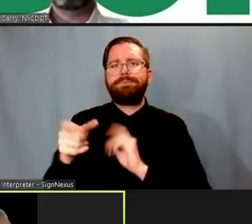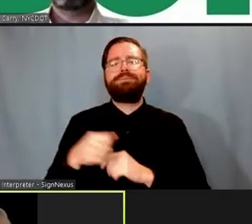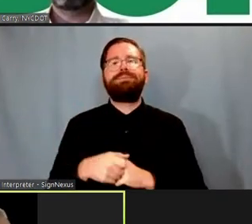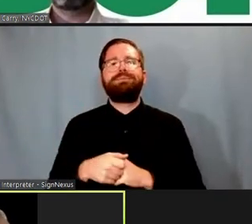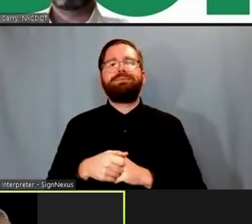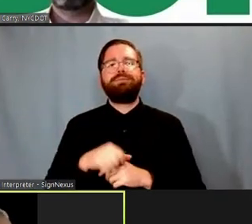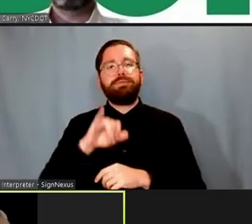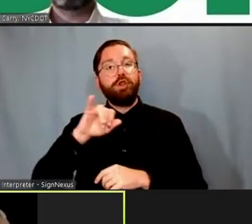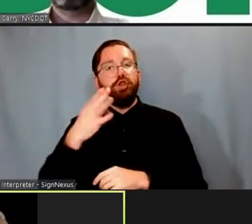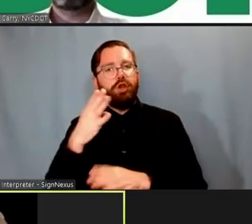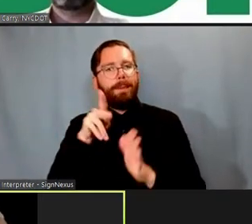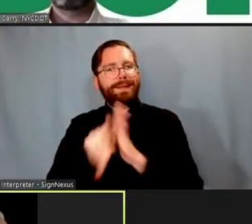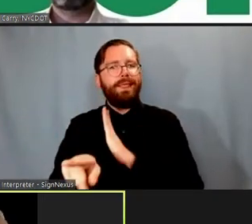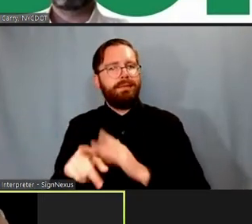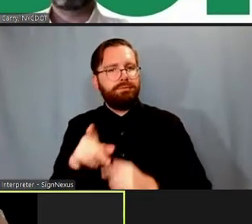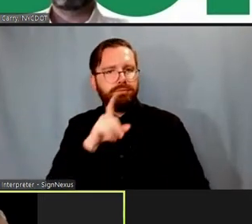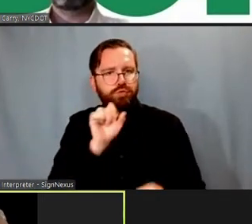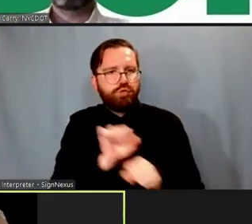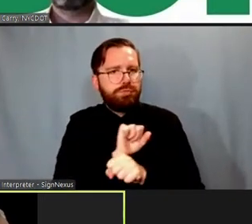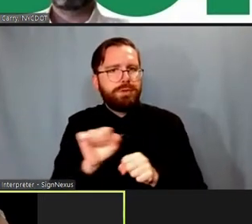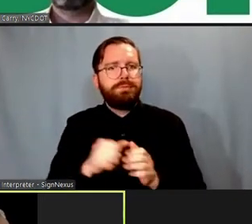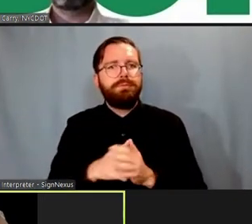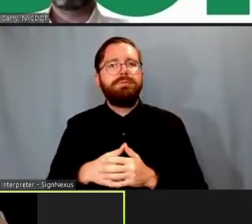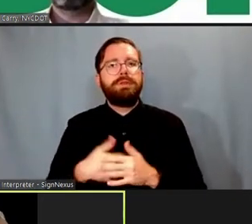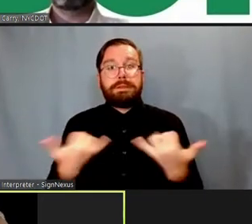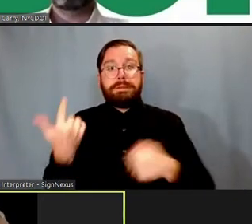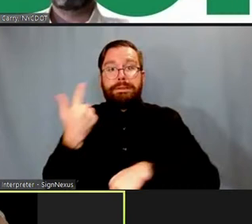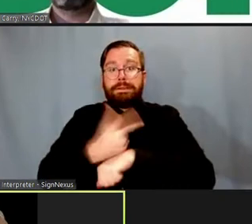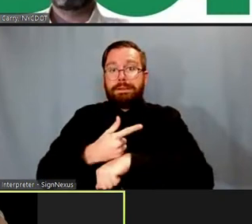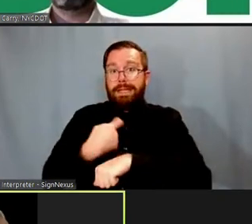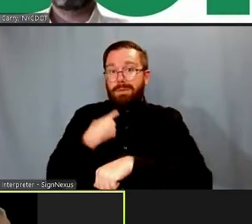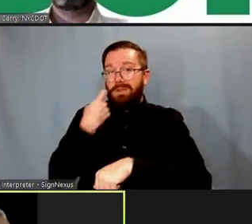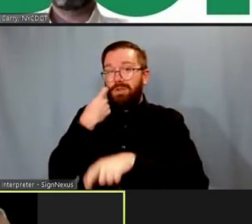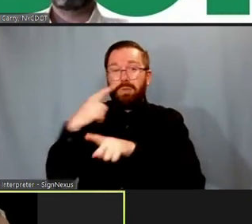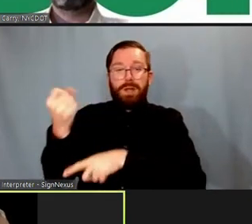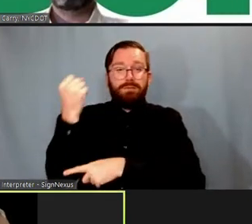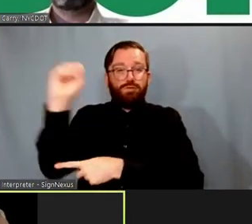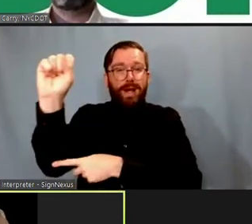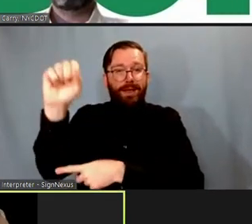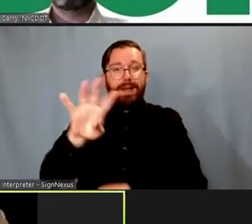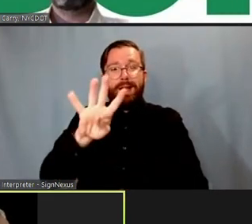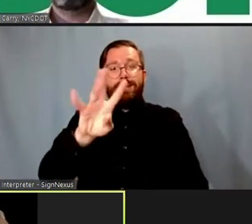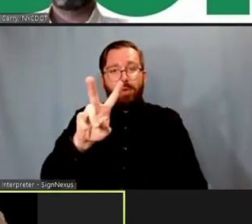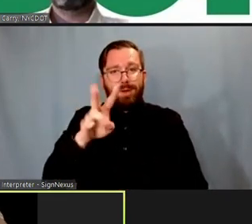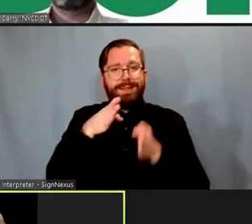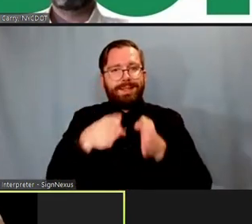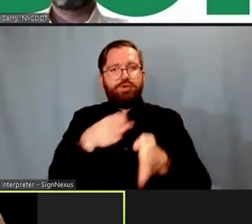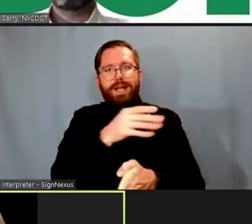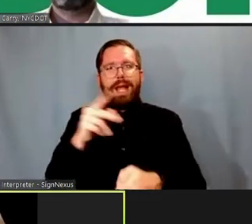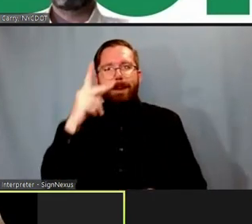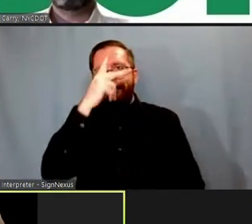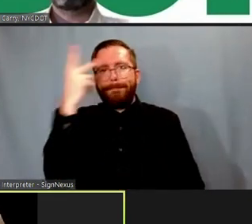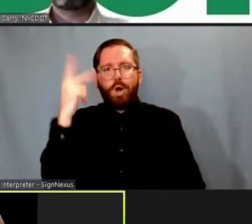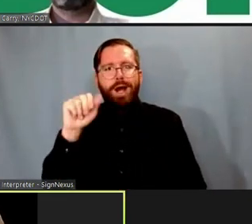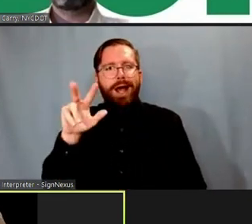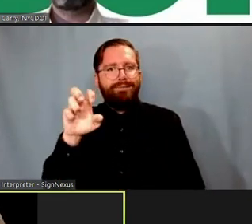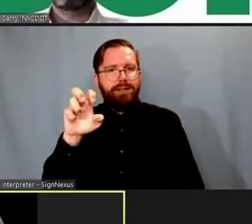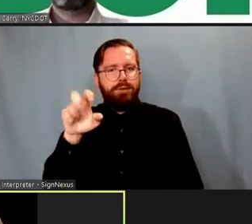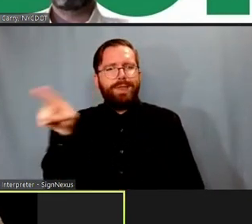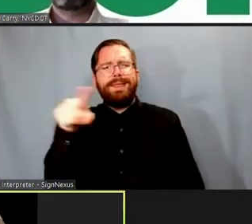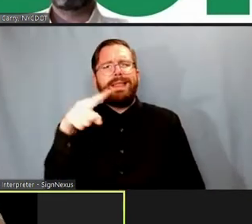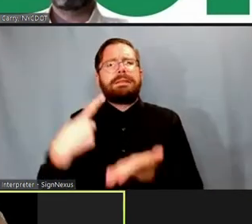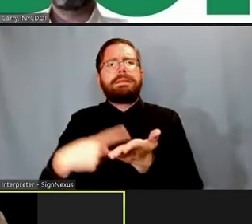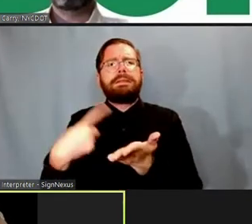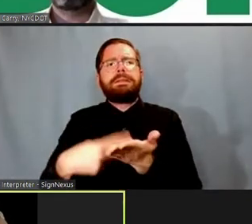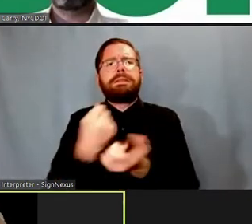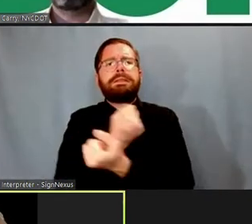killer you have to understand that i was at a rally today at 42nd shooting park avenue they kept talking about safety how is it going